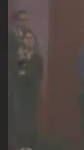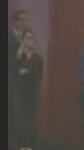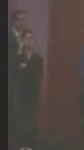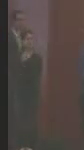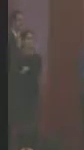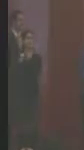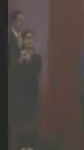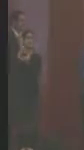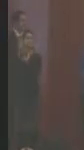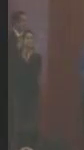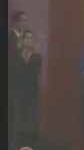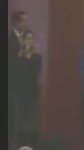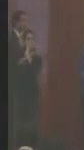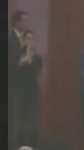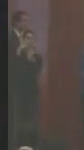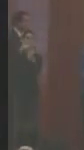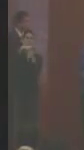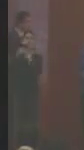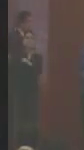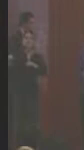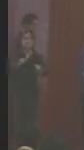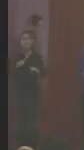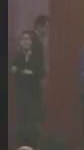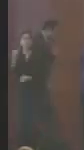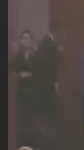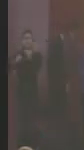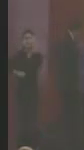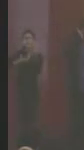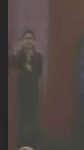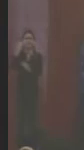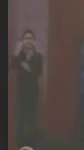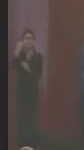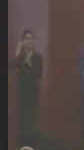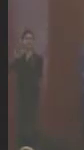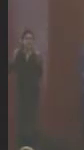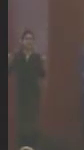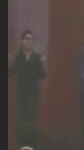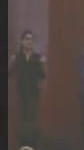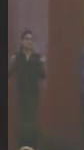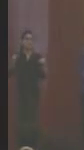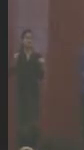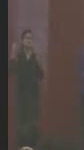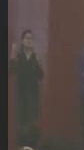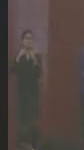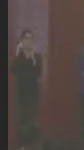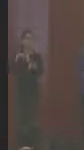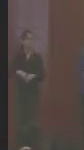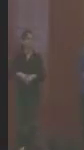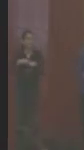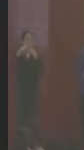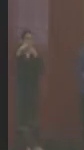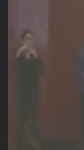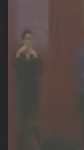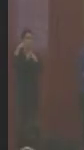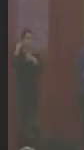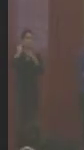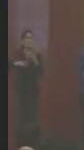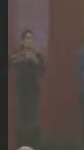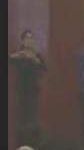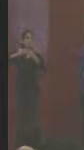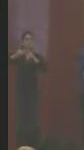The international desire for reduction of natural disasters was